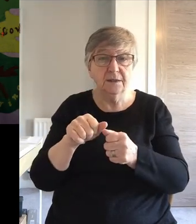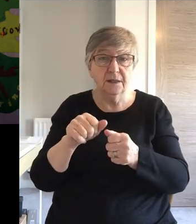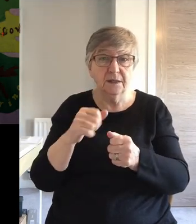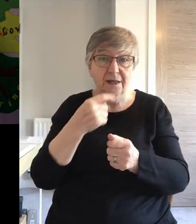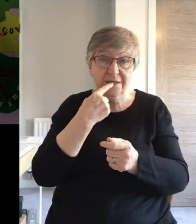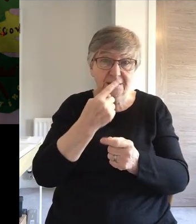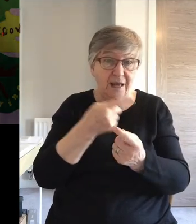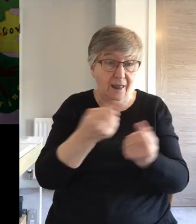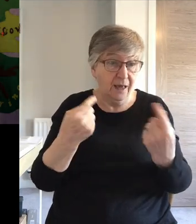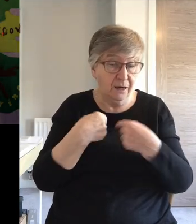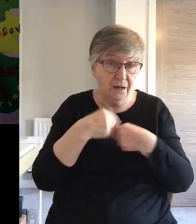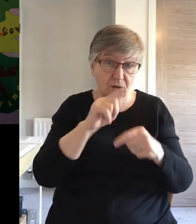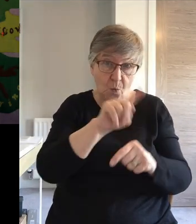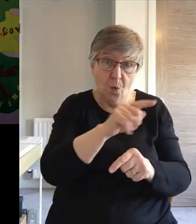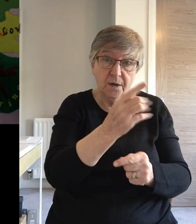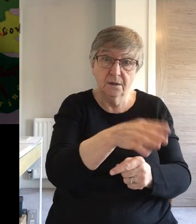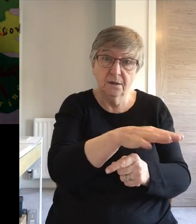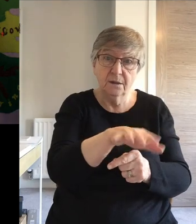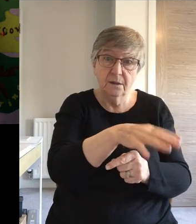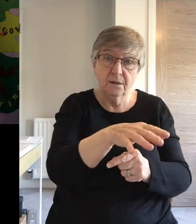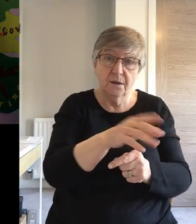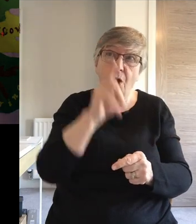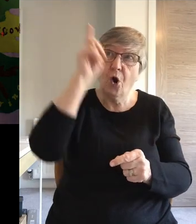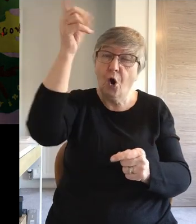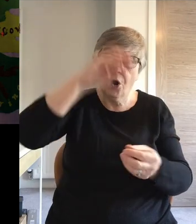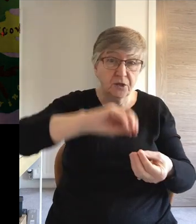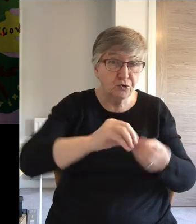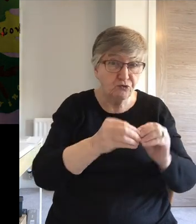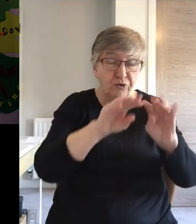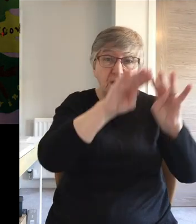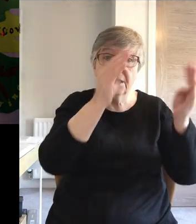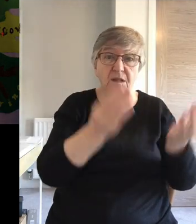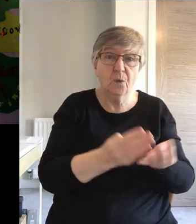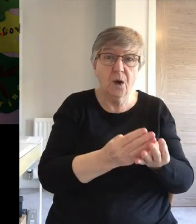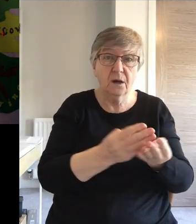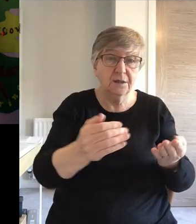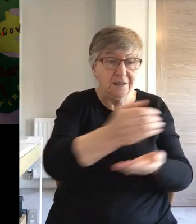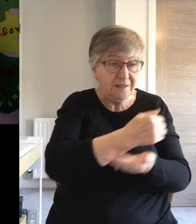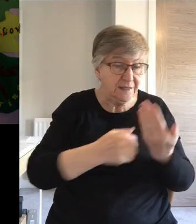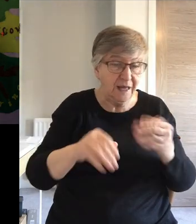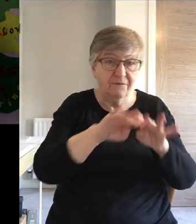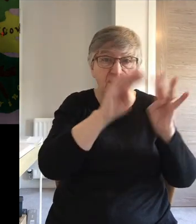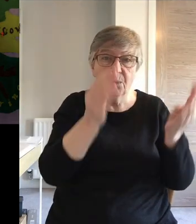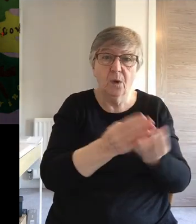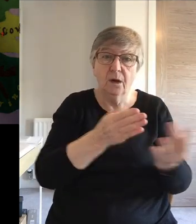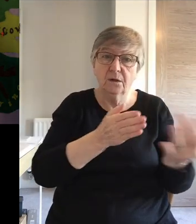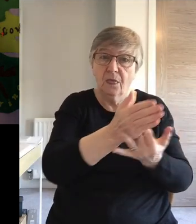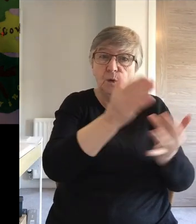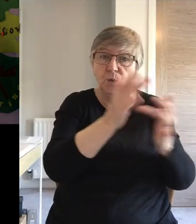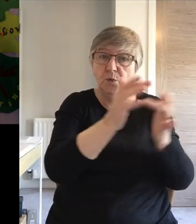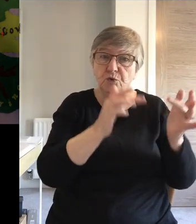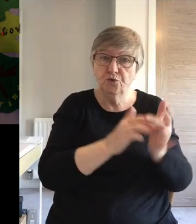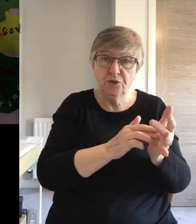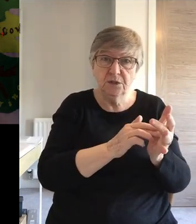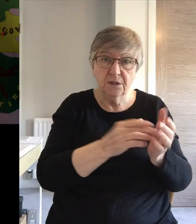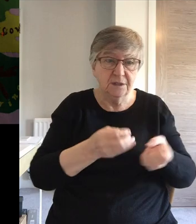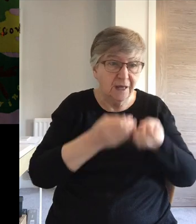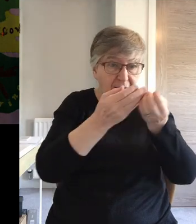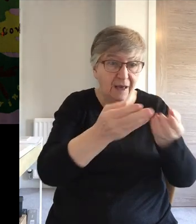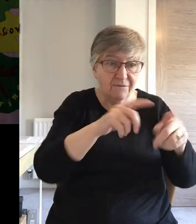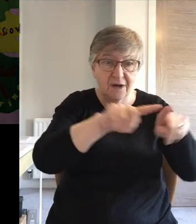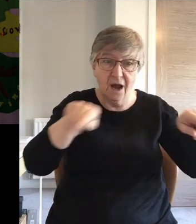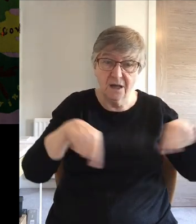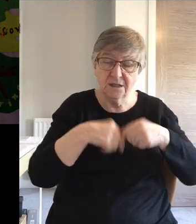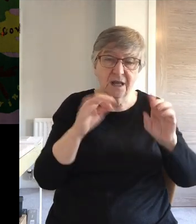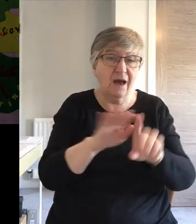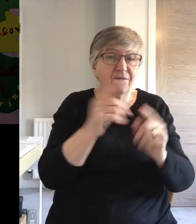on the one hand, we have a God who not only created, but who has redeemed the world through his Son. A God who has provided everything. A God